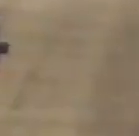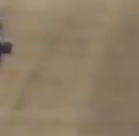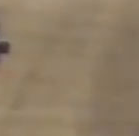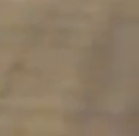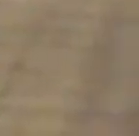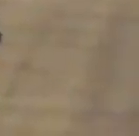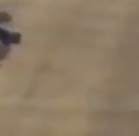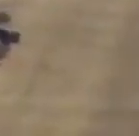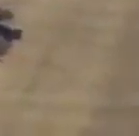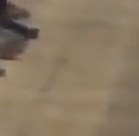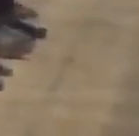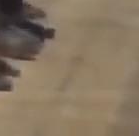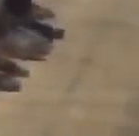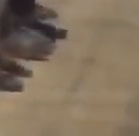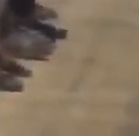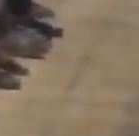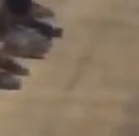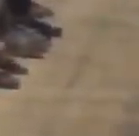Seven.